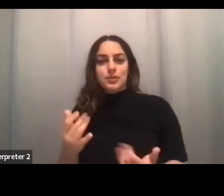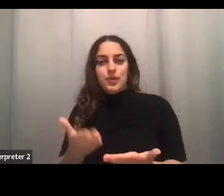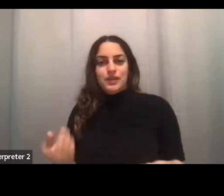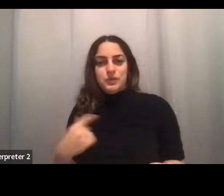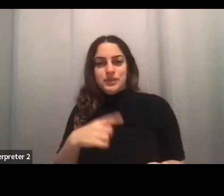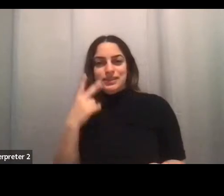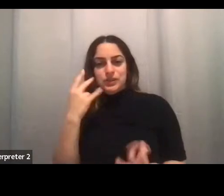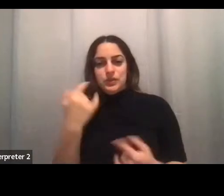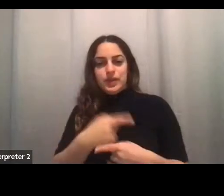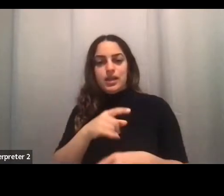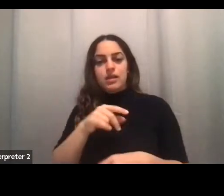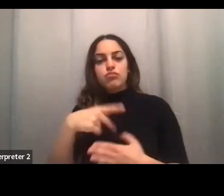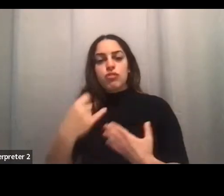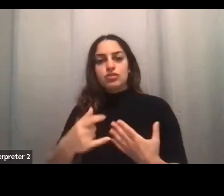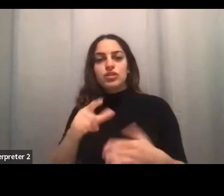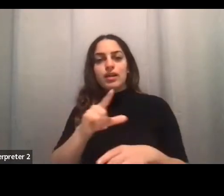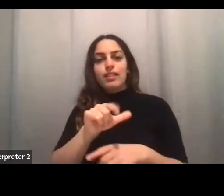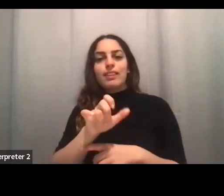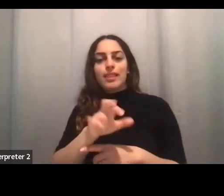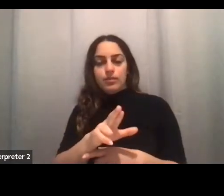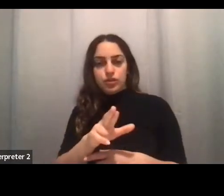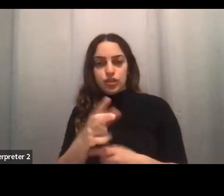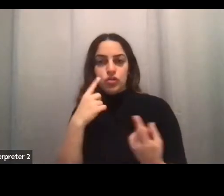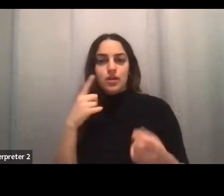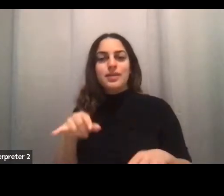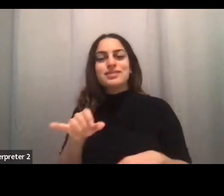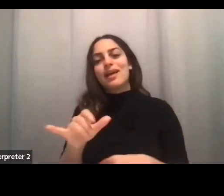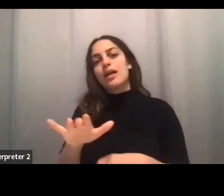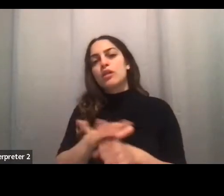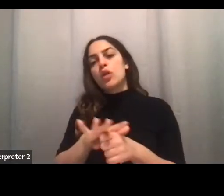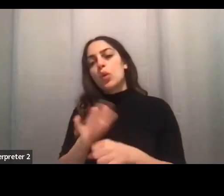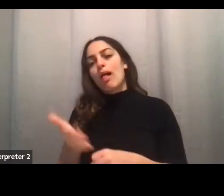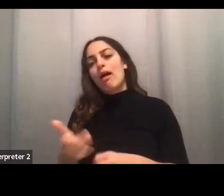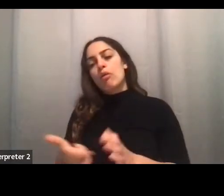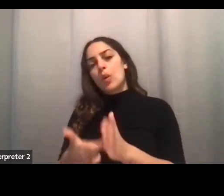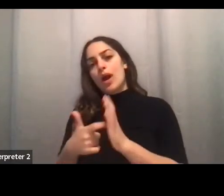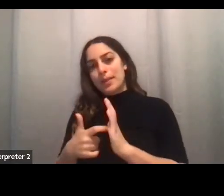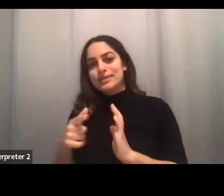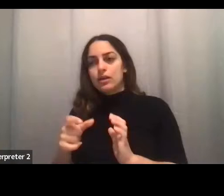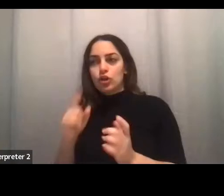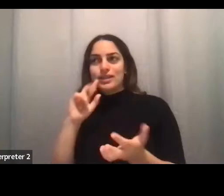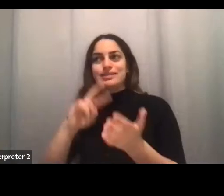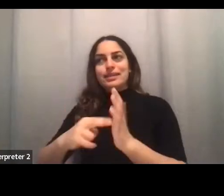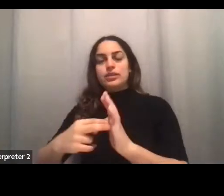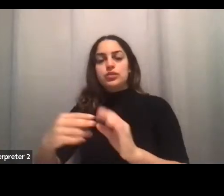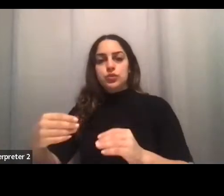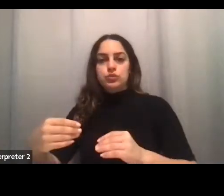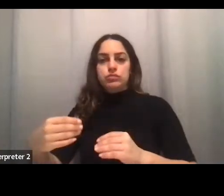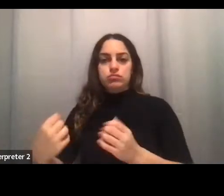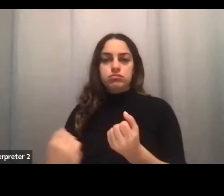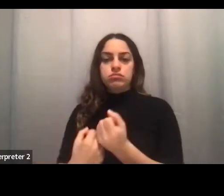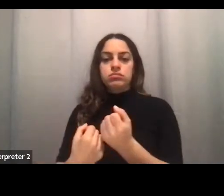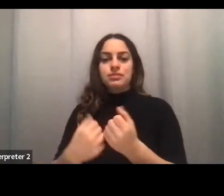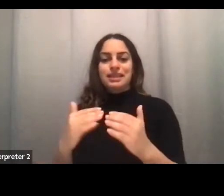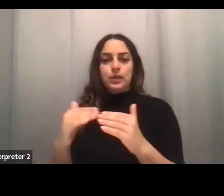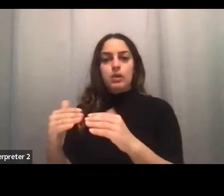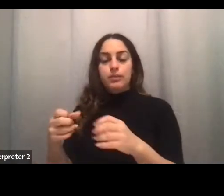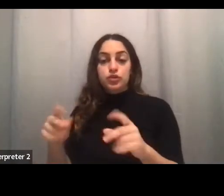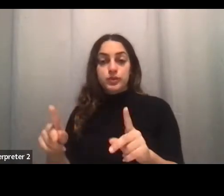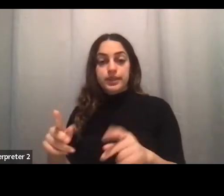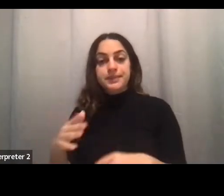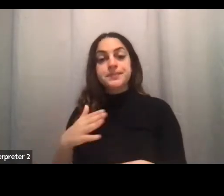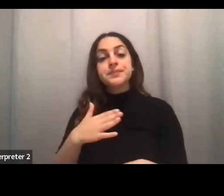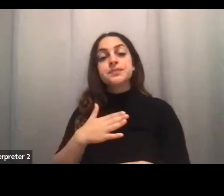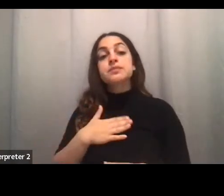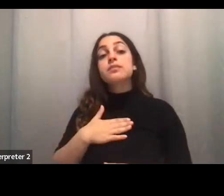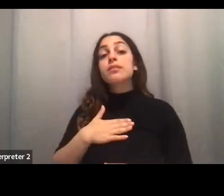agreements such as local hire requirements that are intended to promote equal opportunity my book also demonstrates that